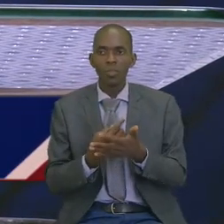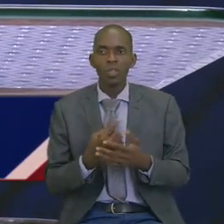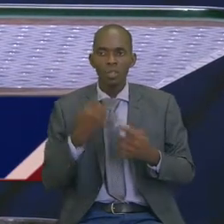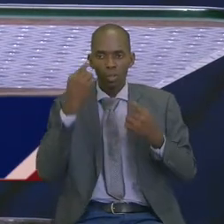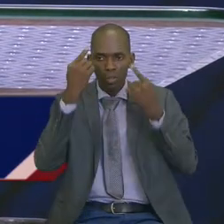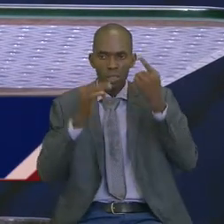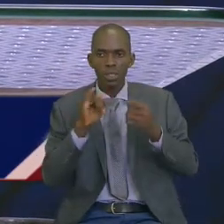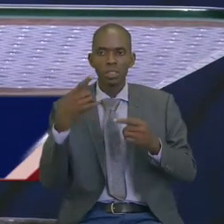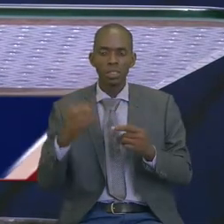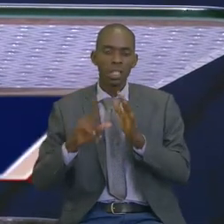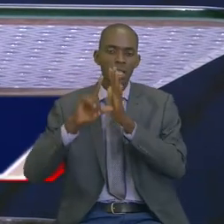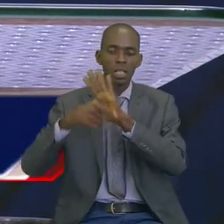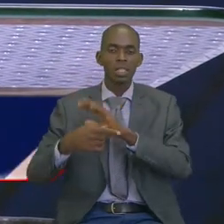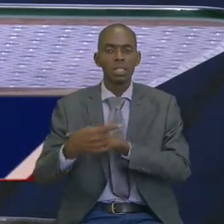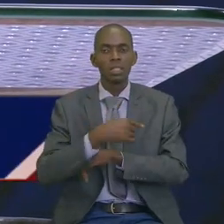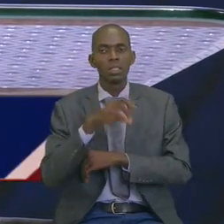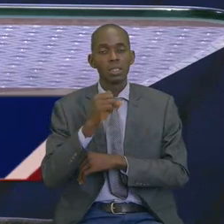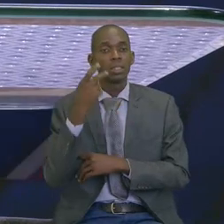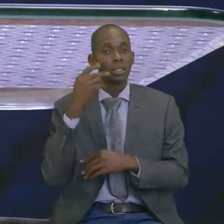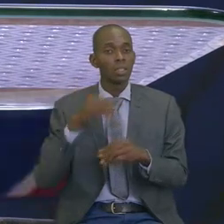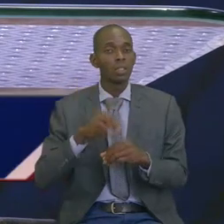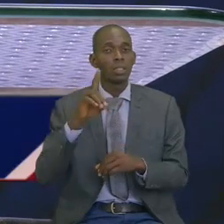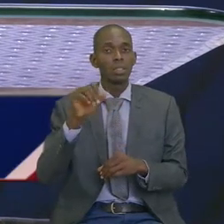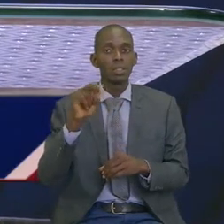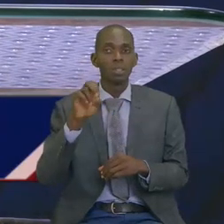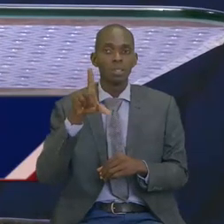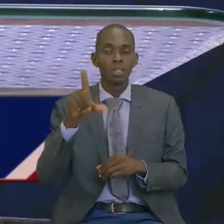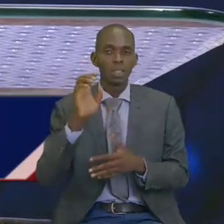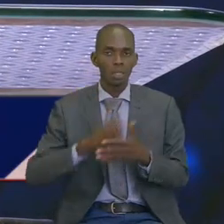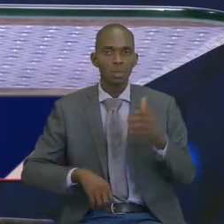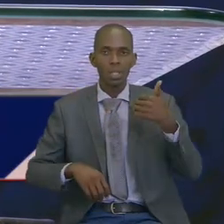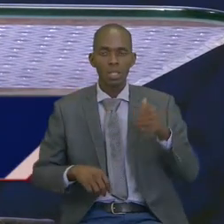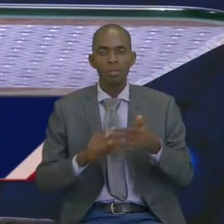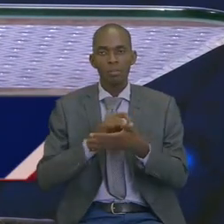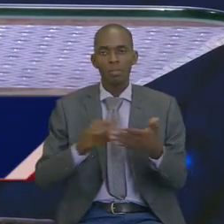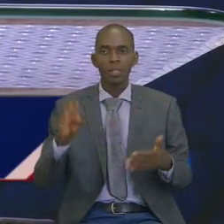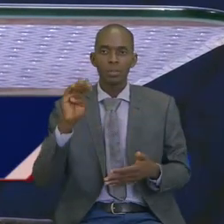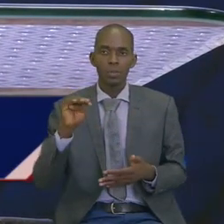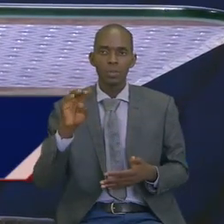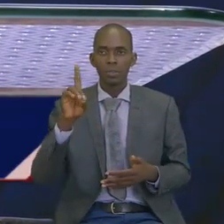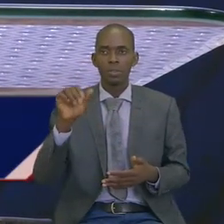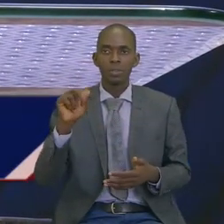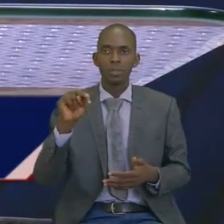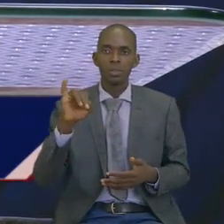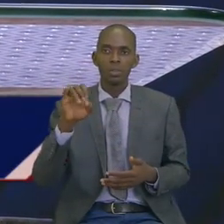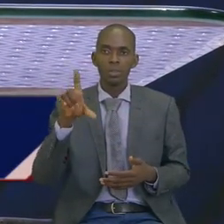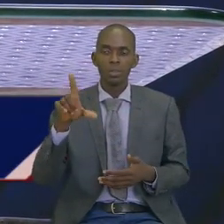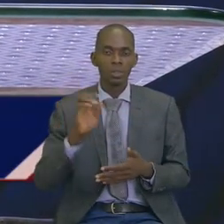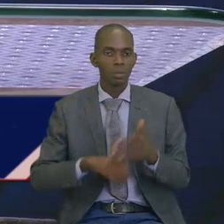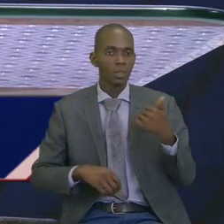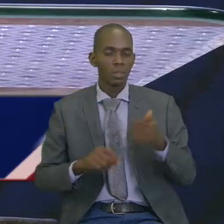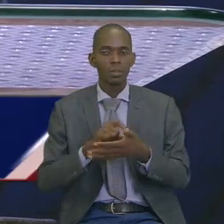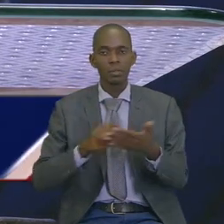latter days. Look at Daniel chapter 10. We're reading from verse 14. Daniel chapter 10, reading from